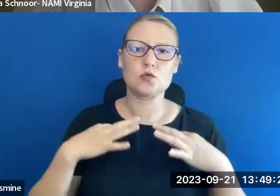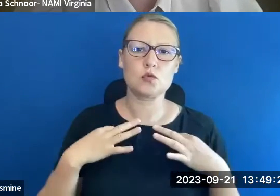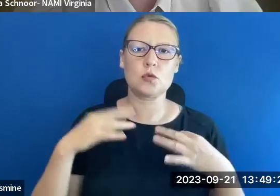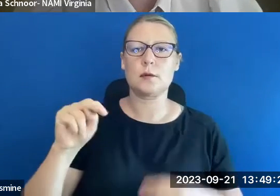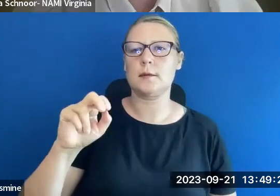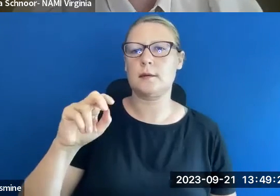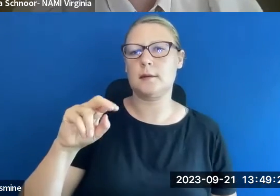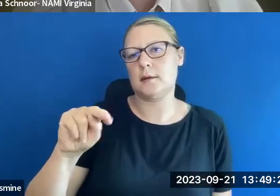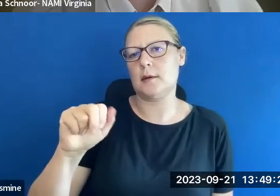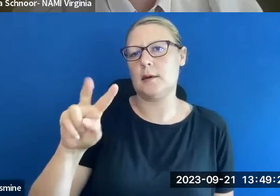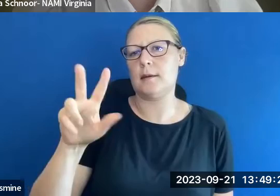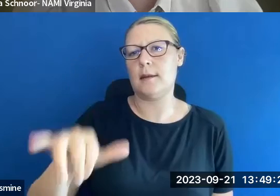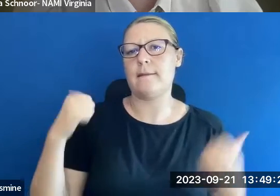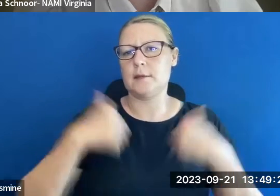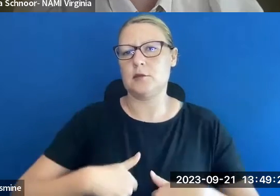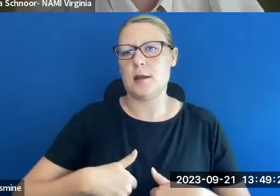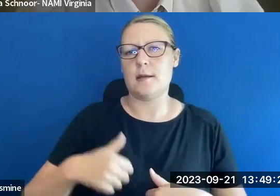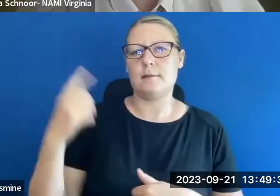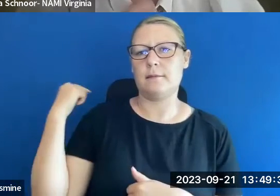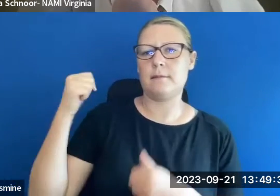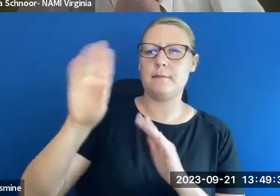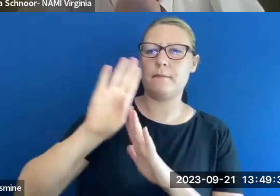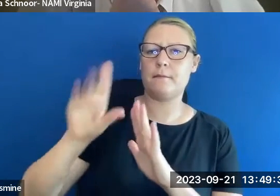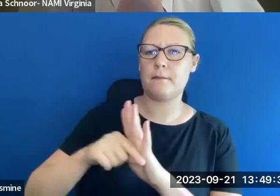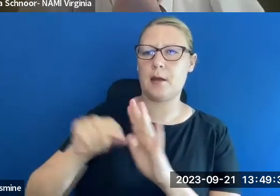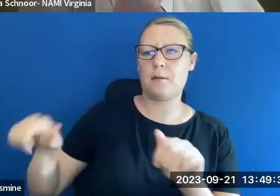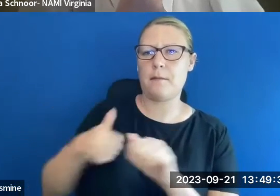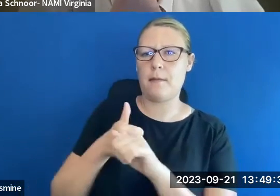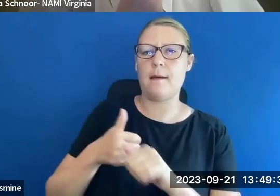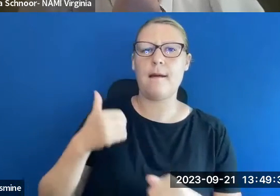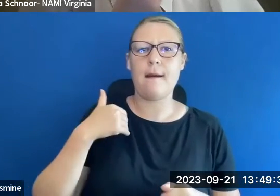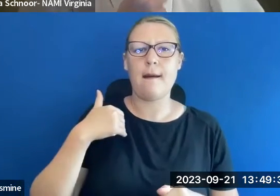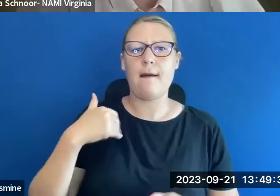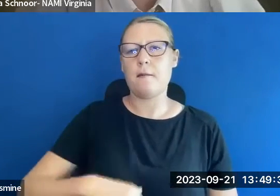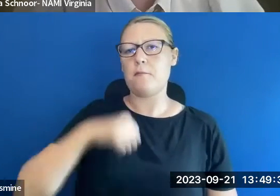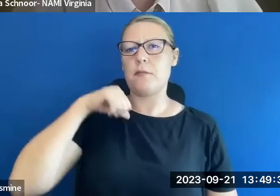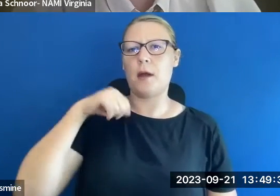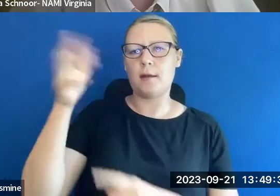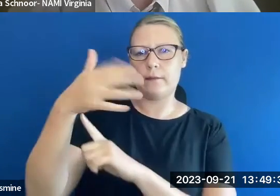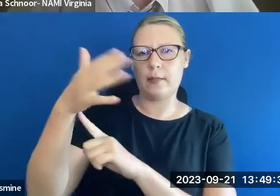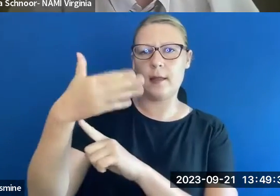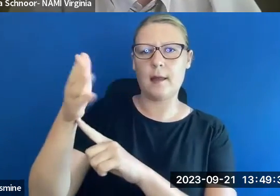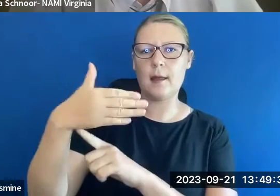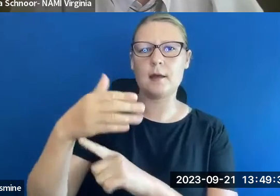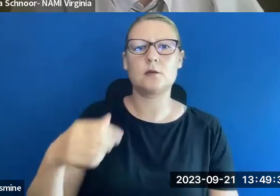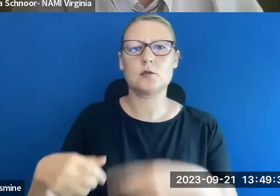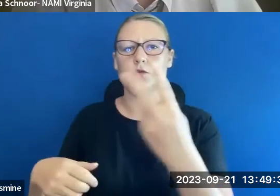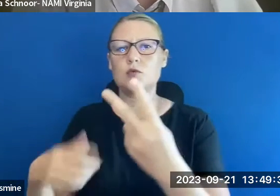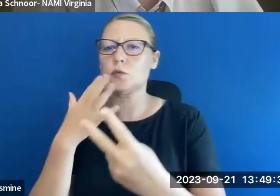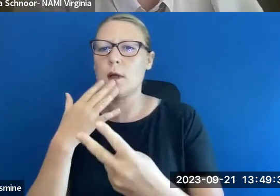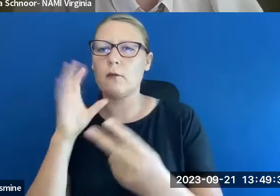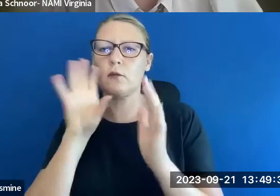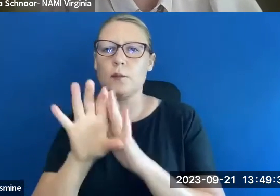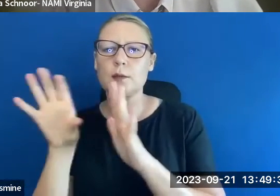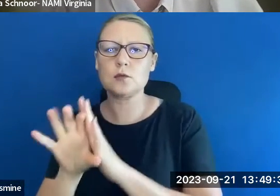jacket. In the background behind me, I have a pride flag and two colorful portraits, one